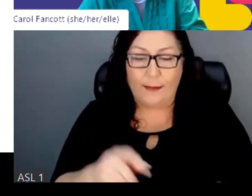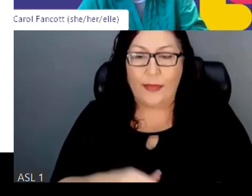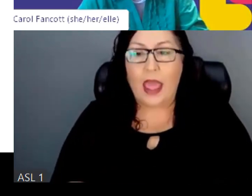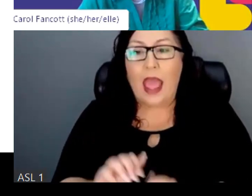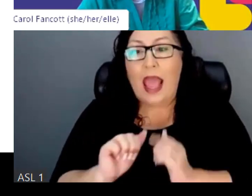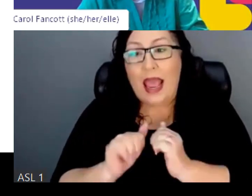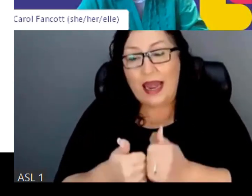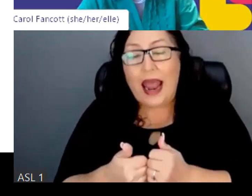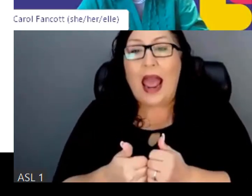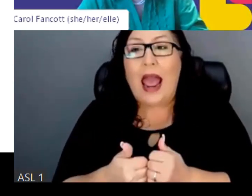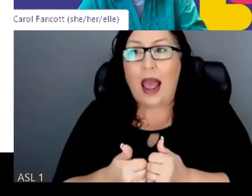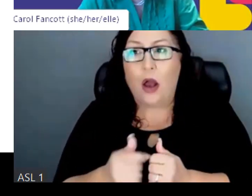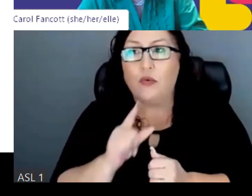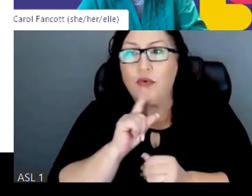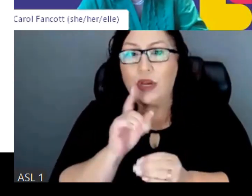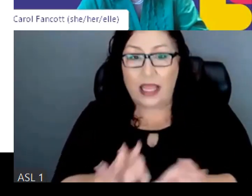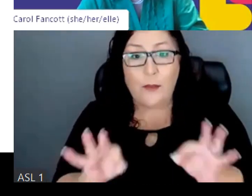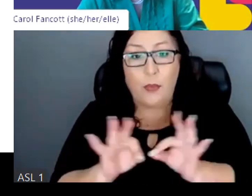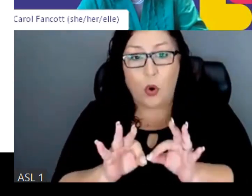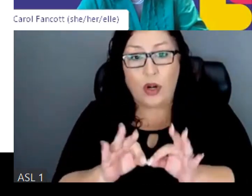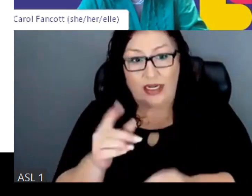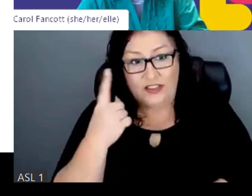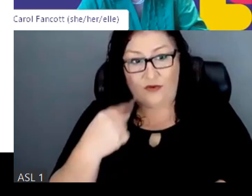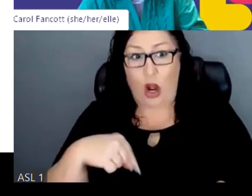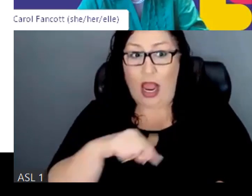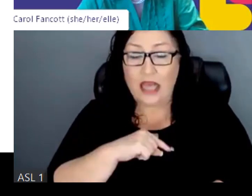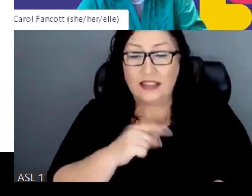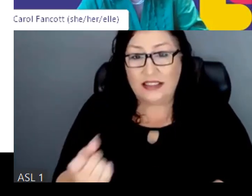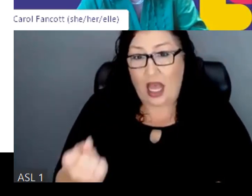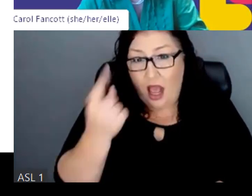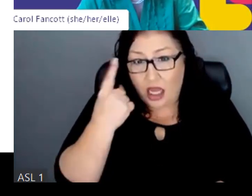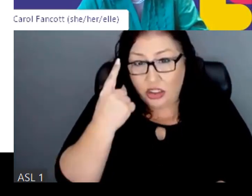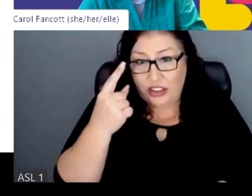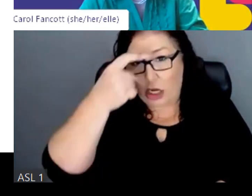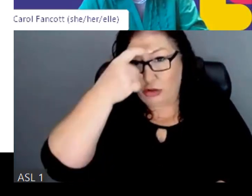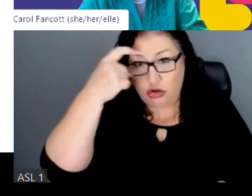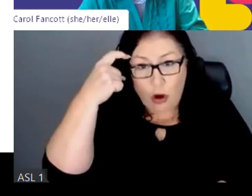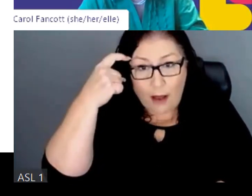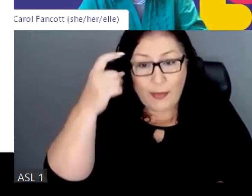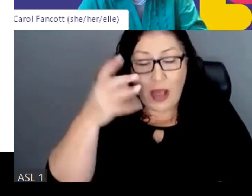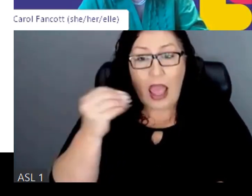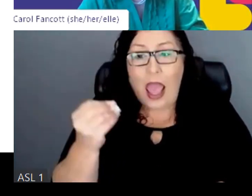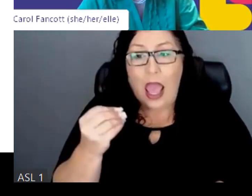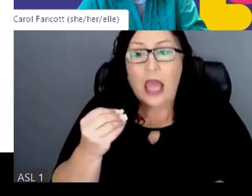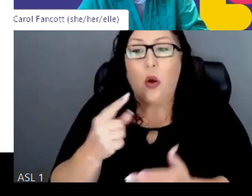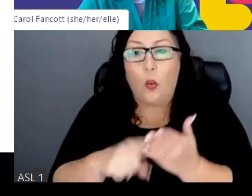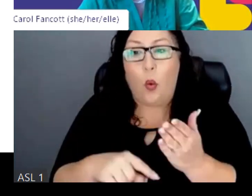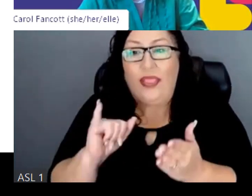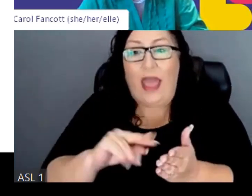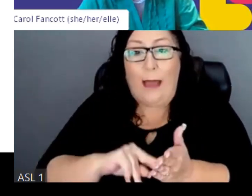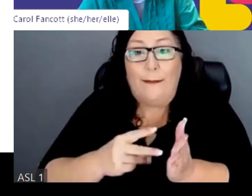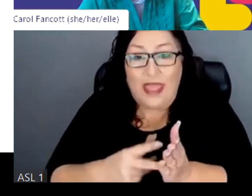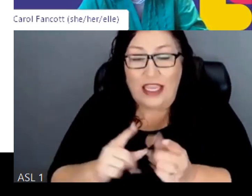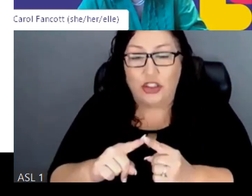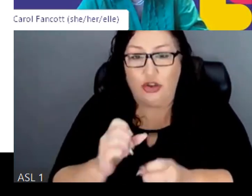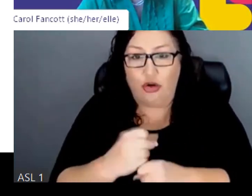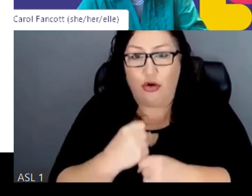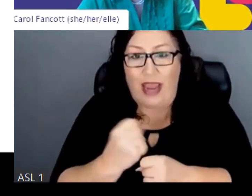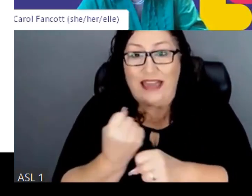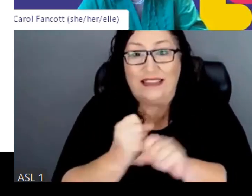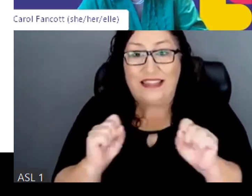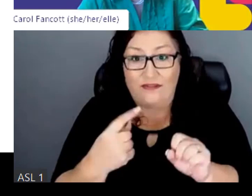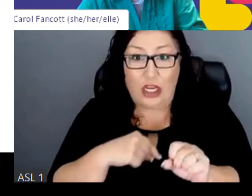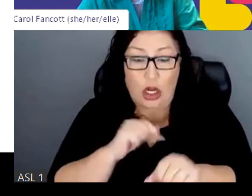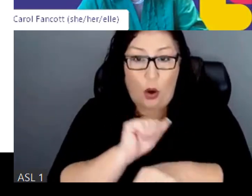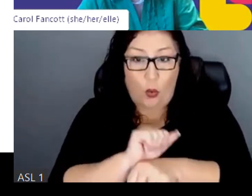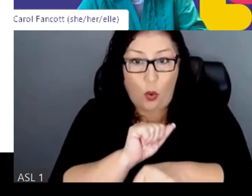to them, and how incredibly important it is for us to understand trauma and what it means to